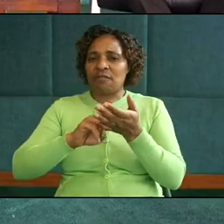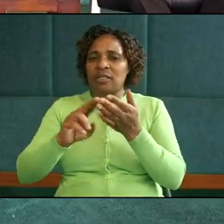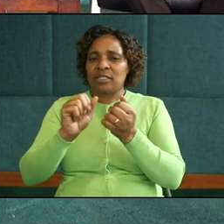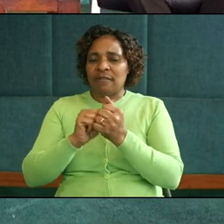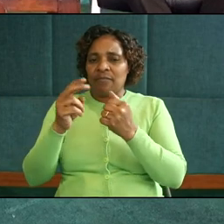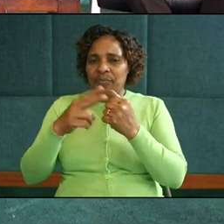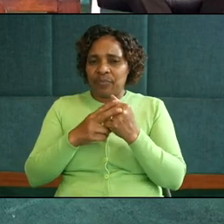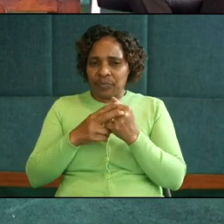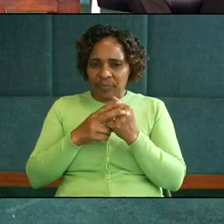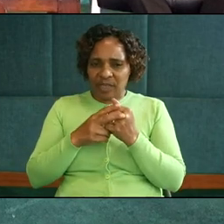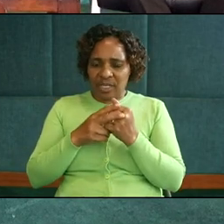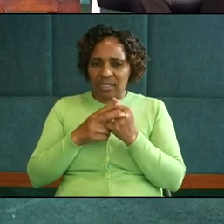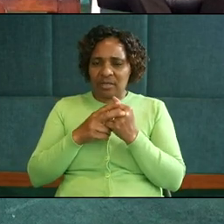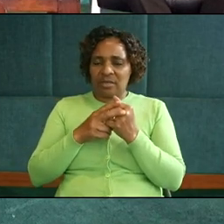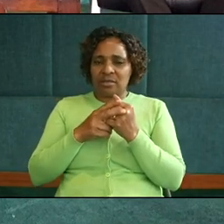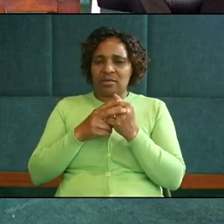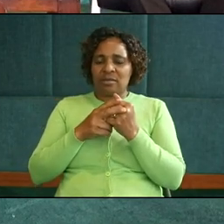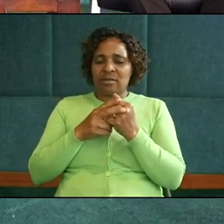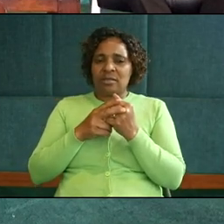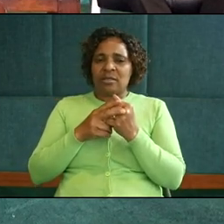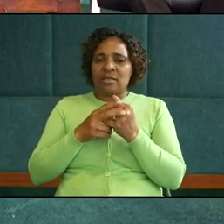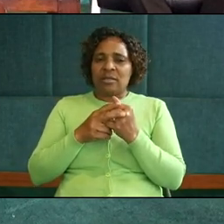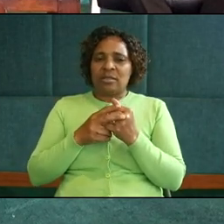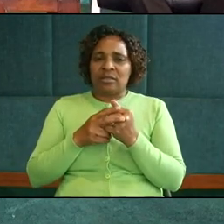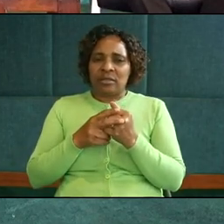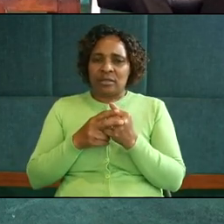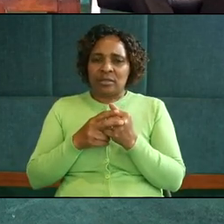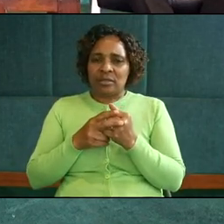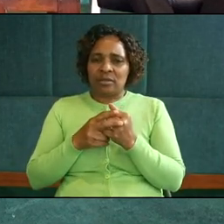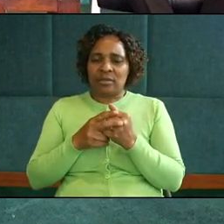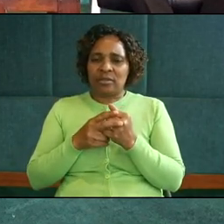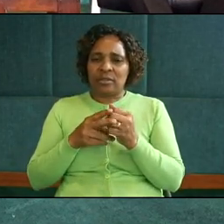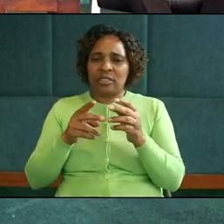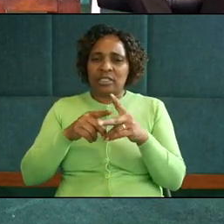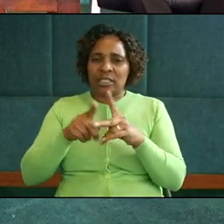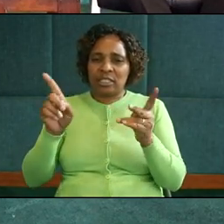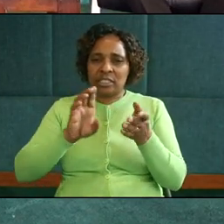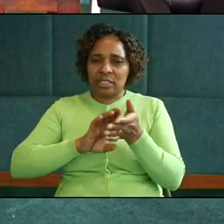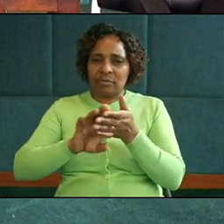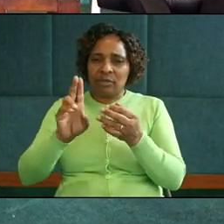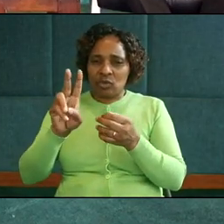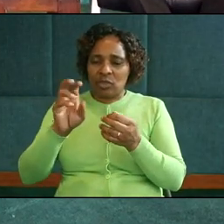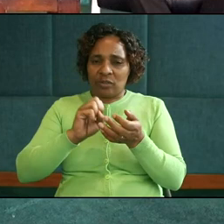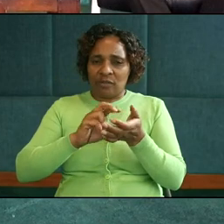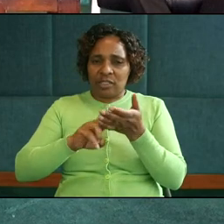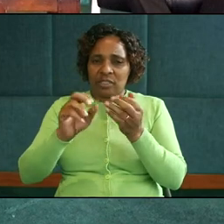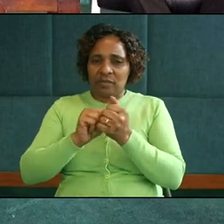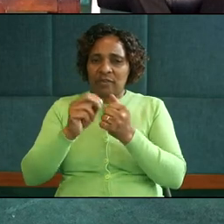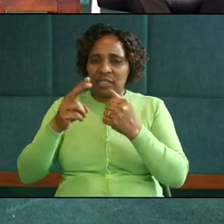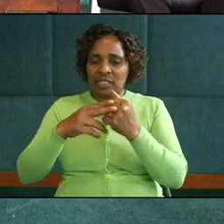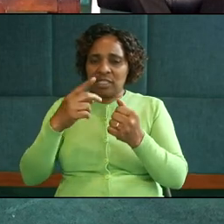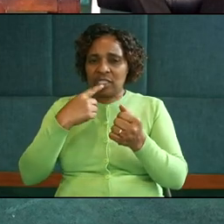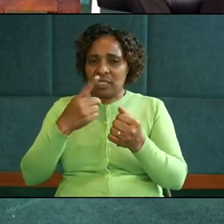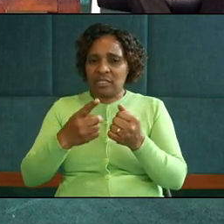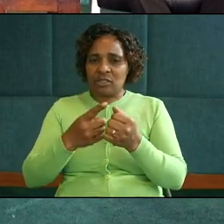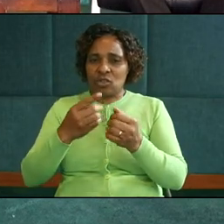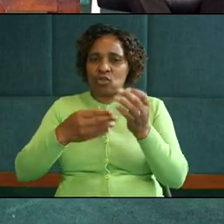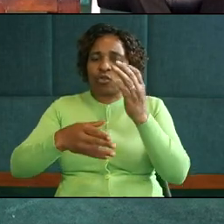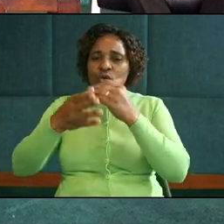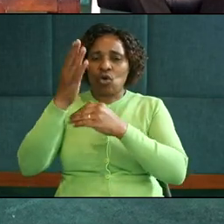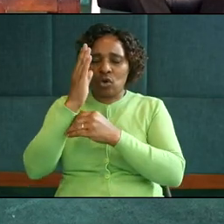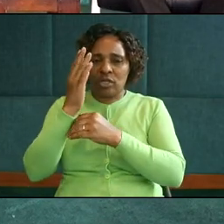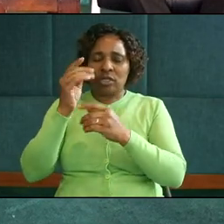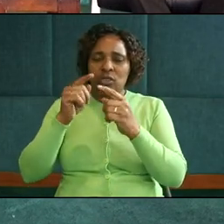Okay, Genesis chapter 20, verse 17, it says, to God and to